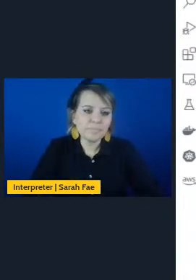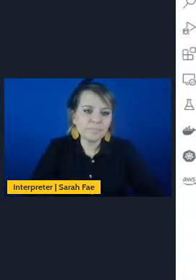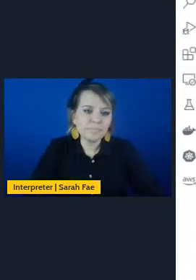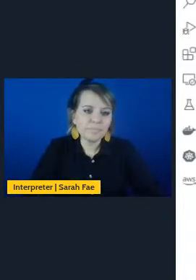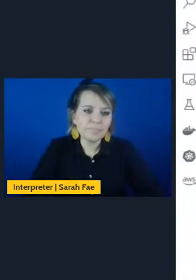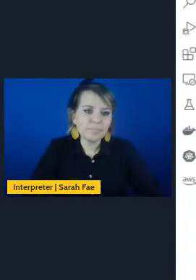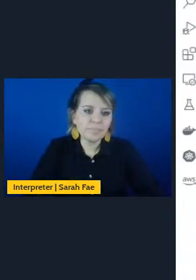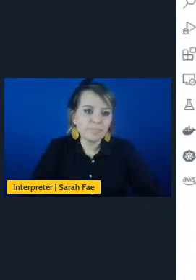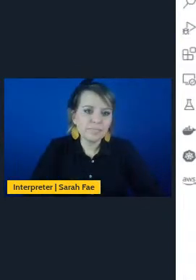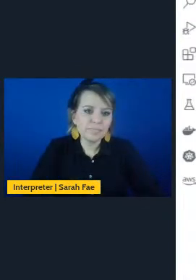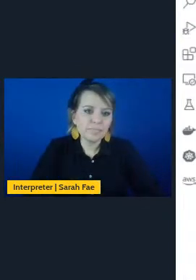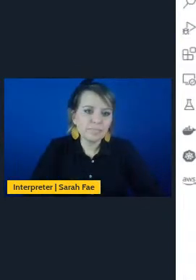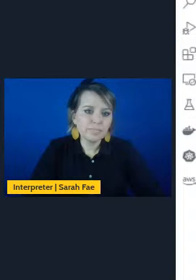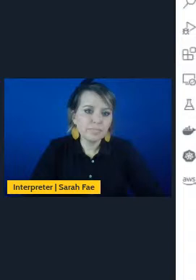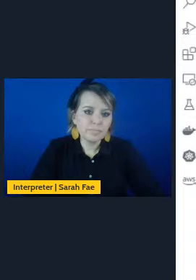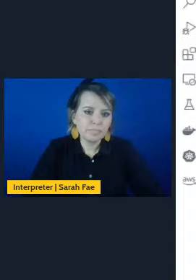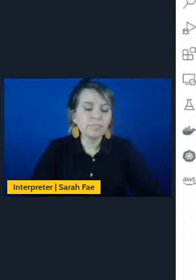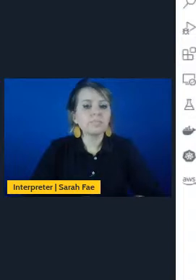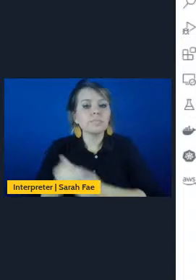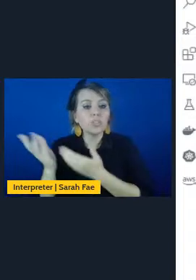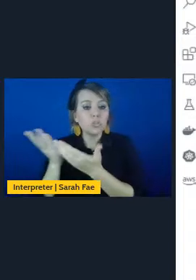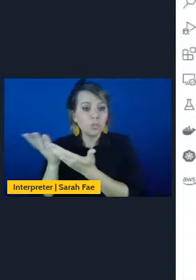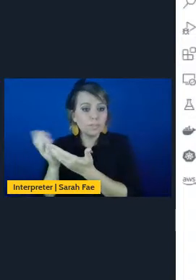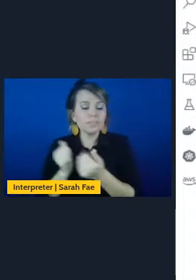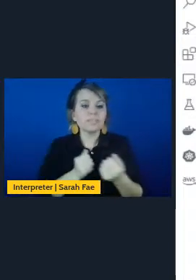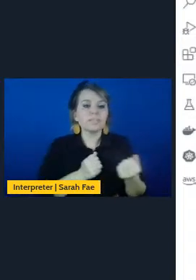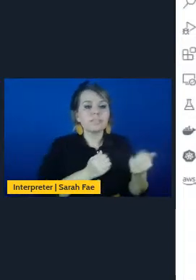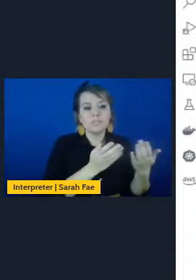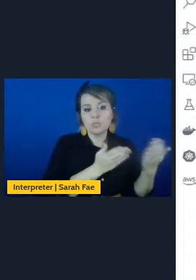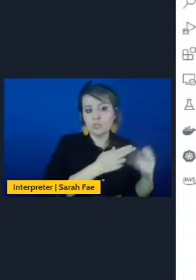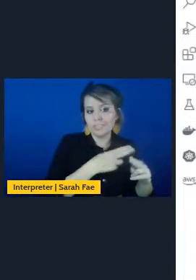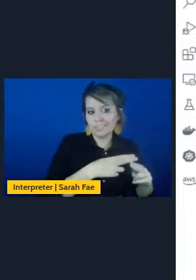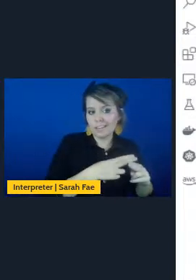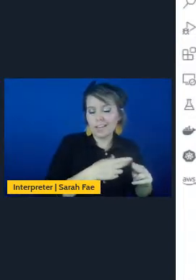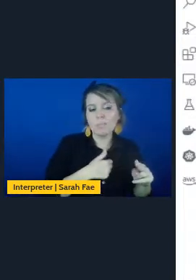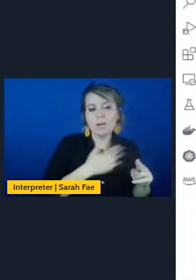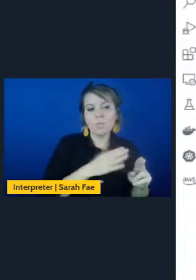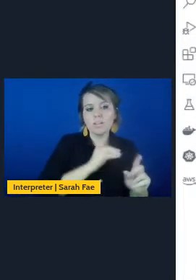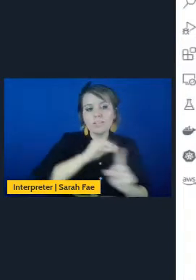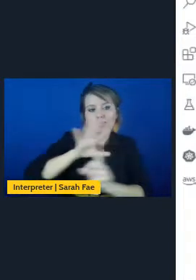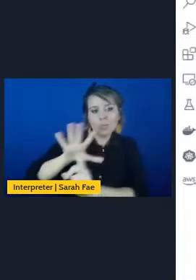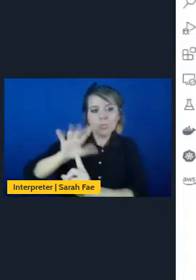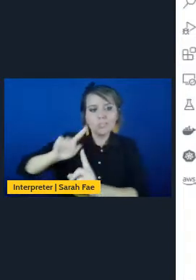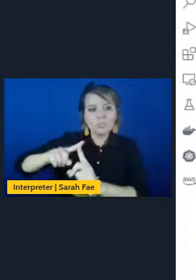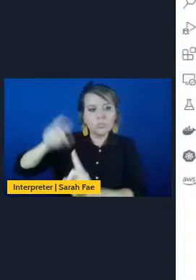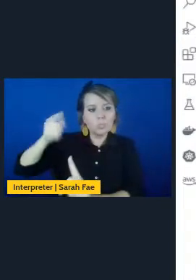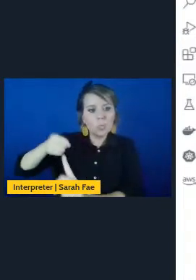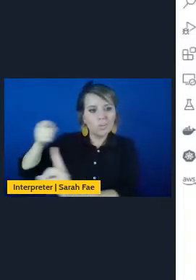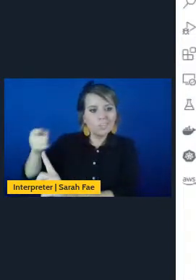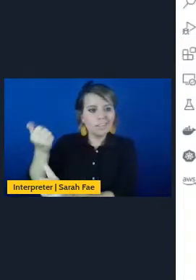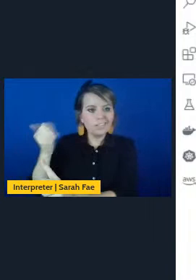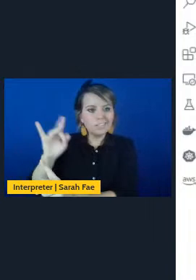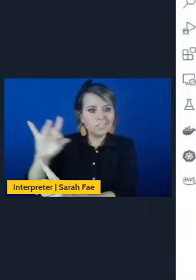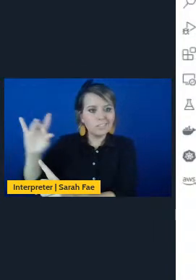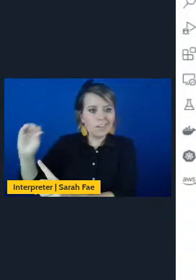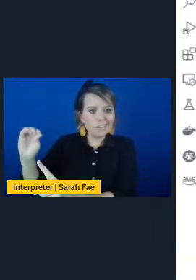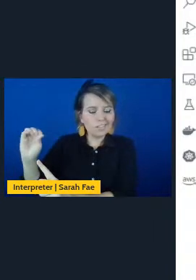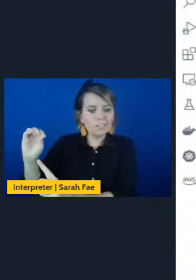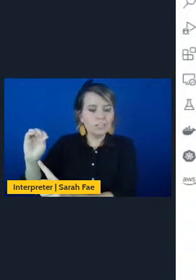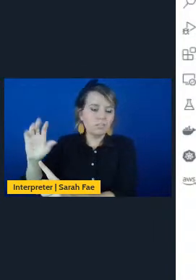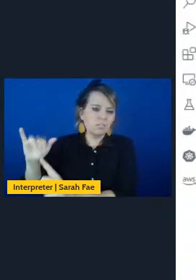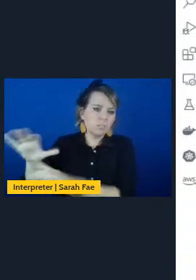service, and then I'm going to use the service name here, and I'm going to just expose it to port 8080, which is the local